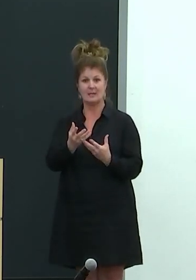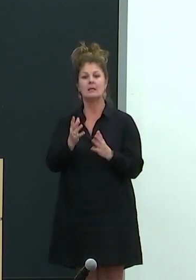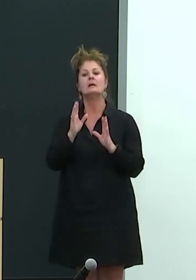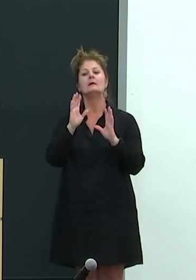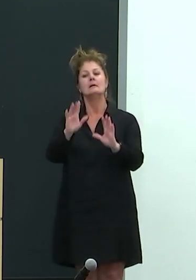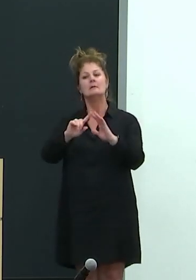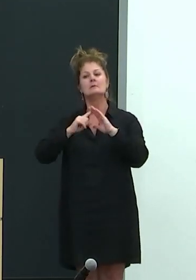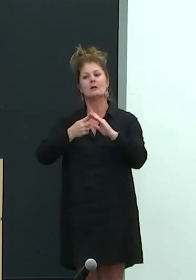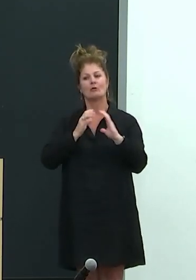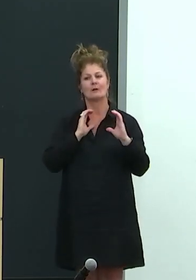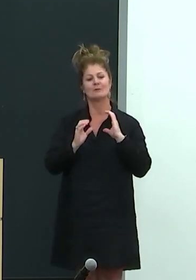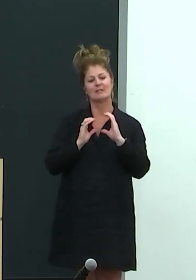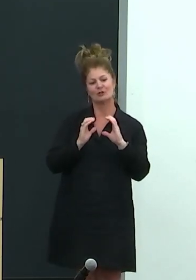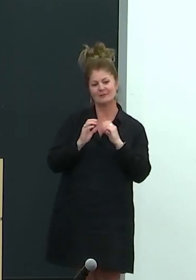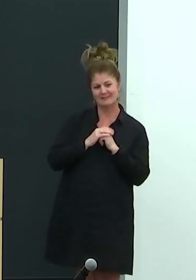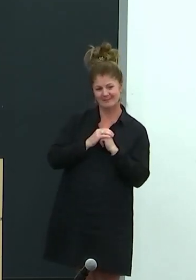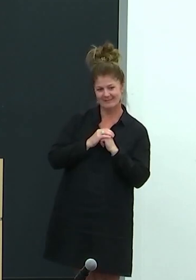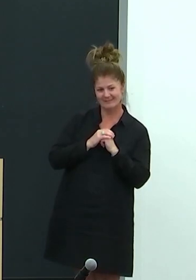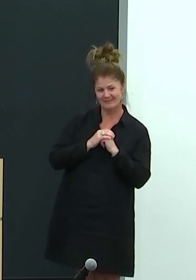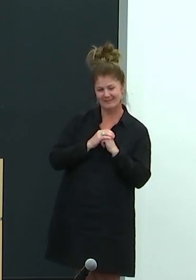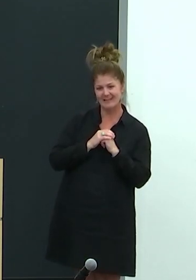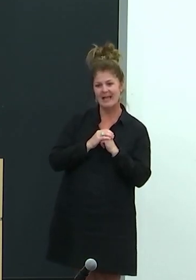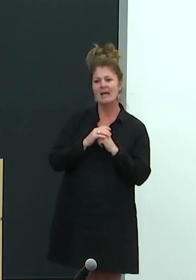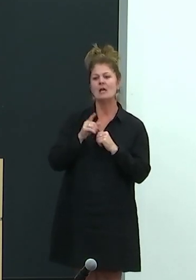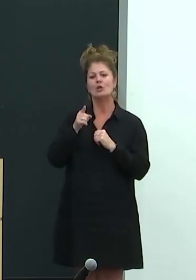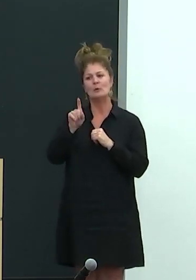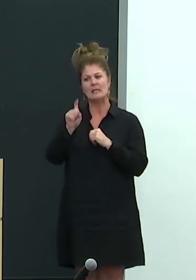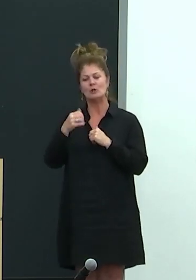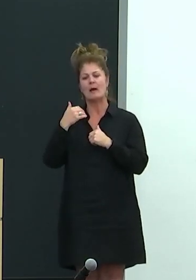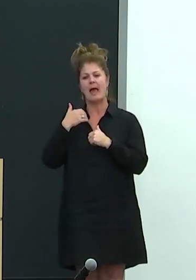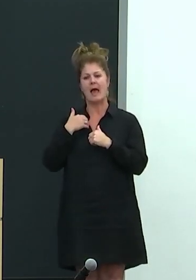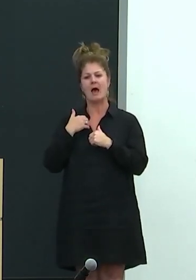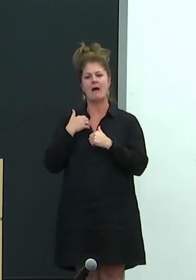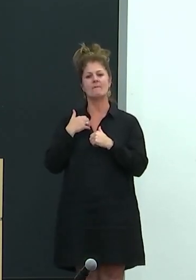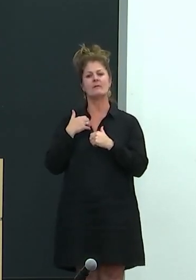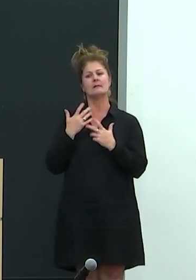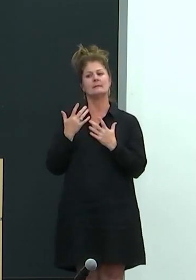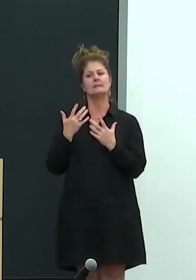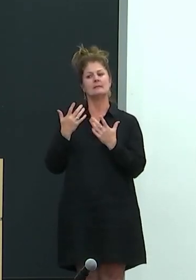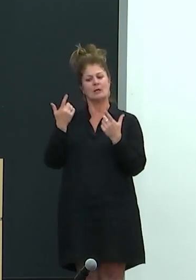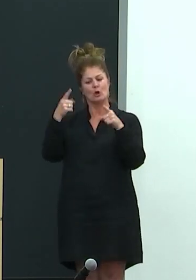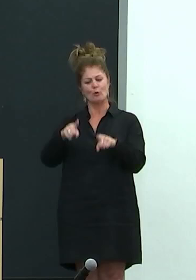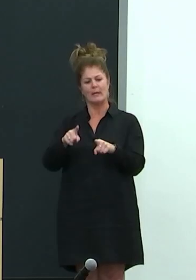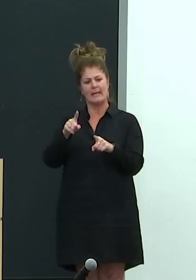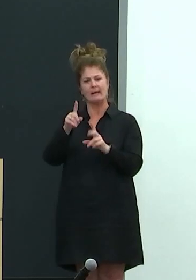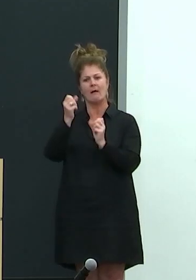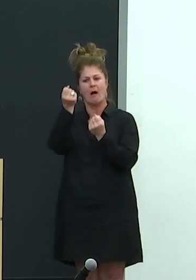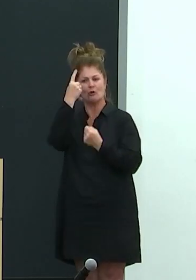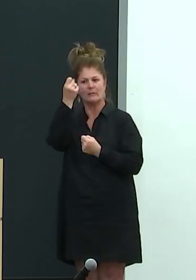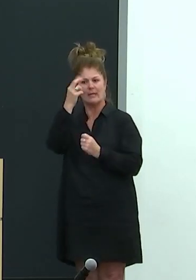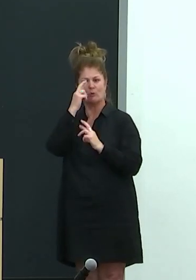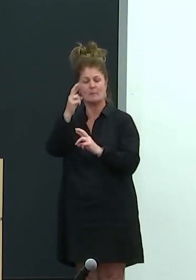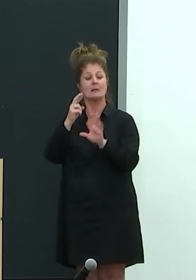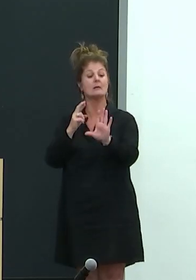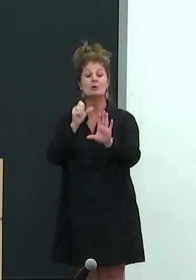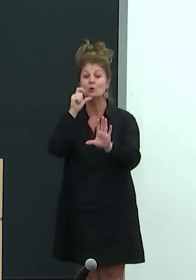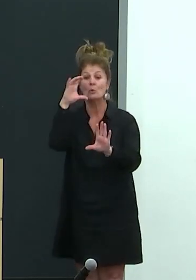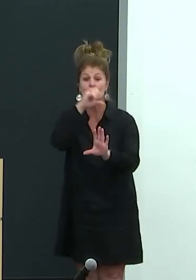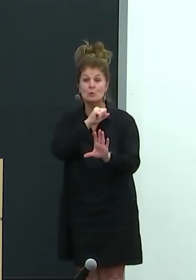conversations. Engage from a place of mutual understanding and respect. Don't assume you know the